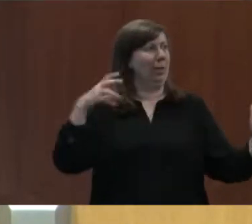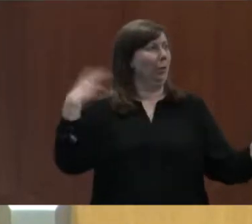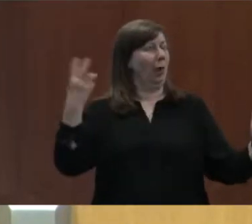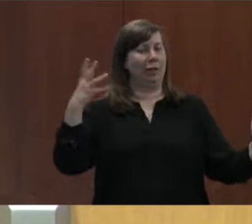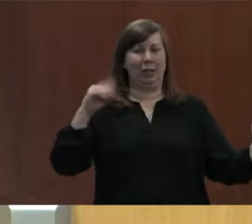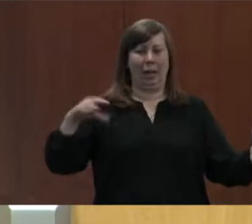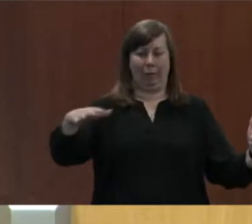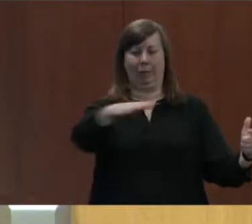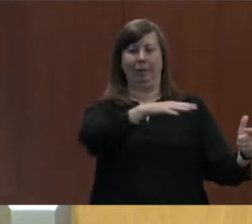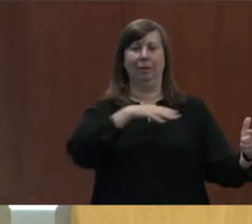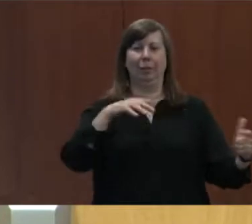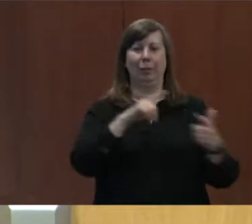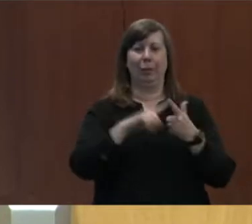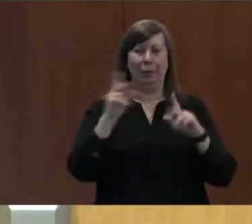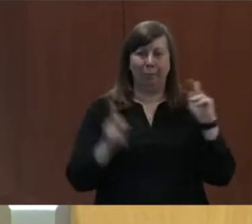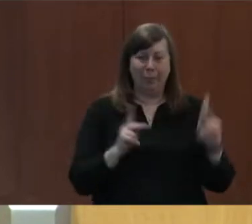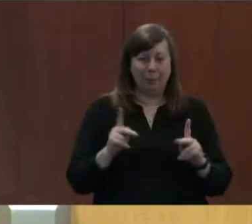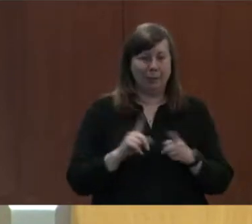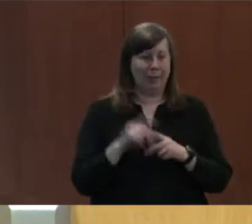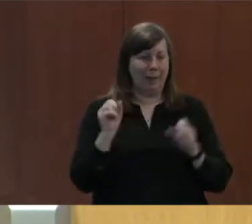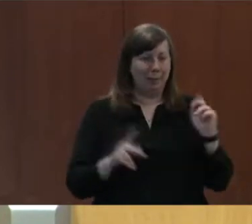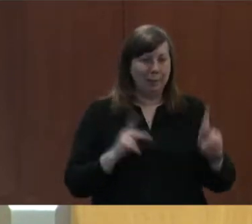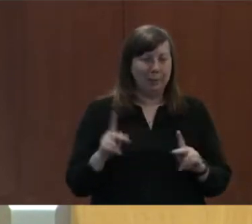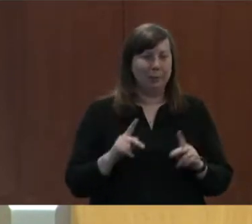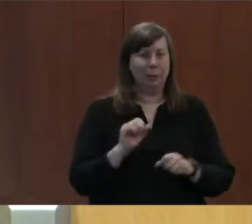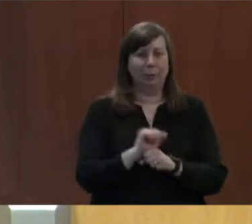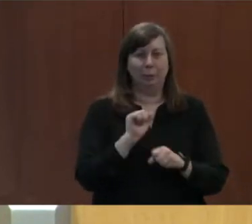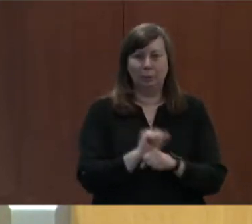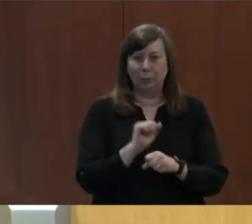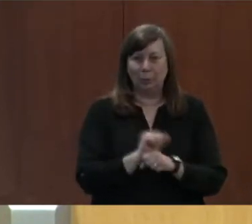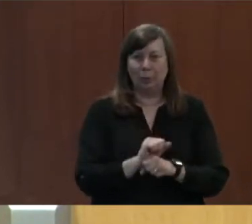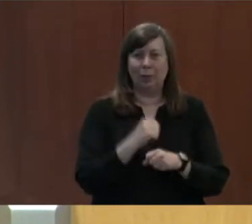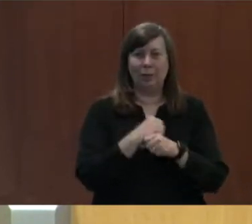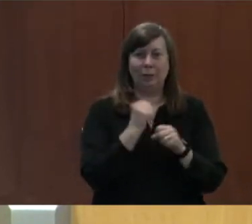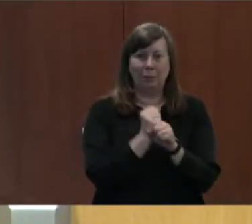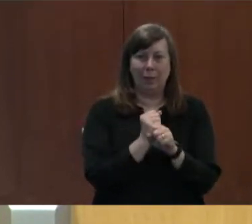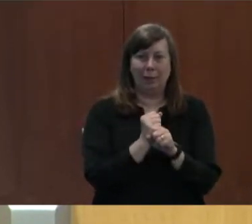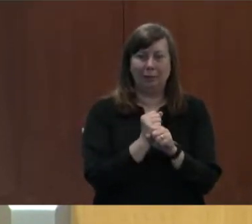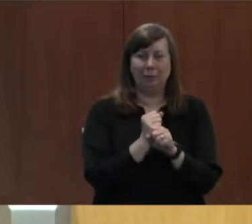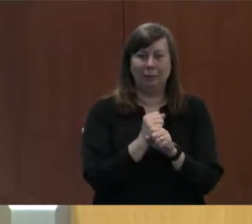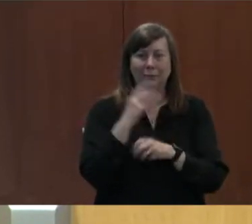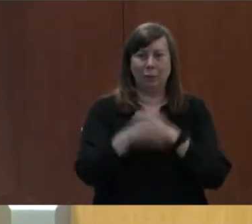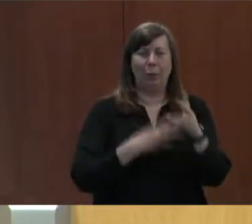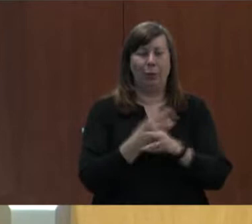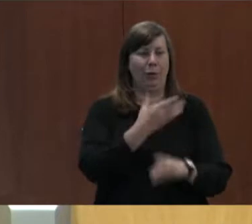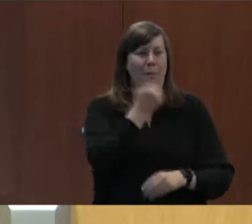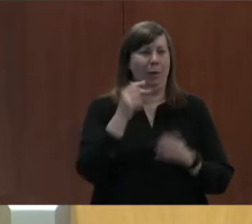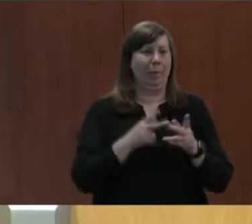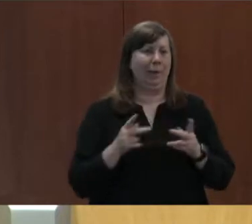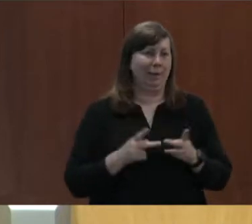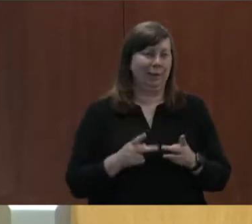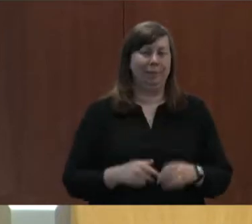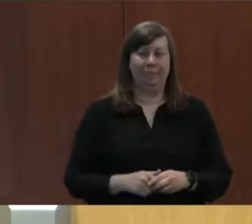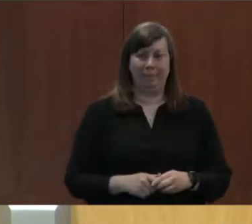County is in terms of people and how many people are working to make the world a better place.